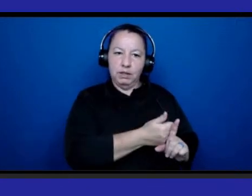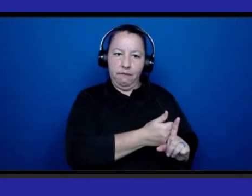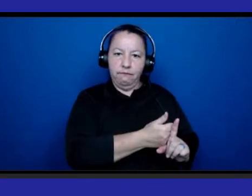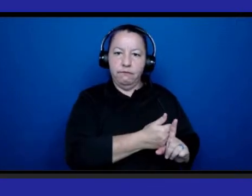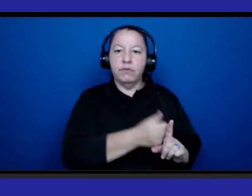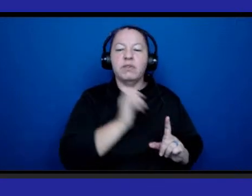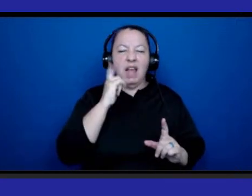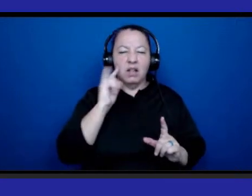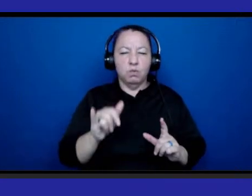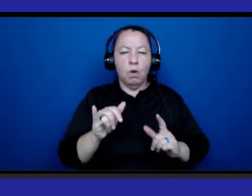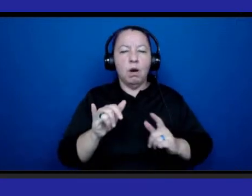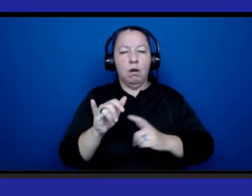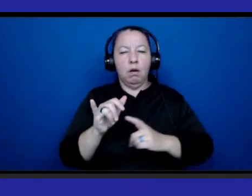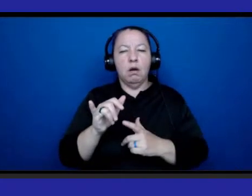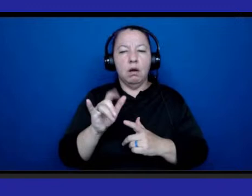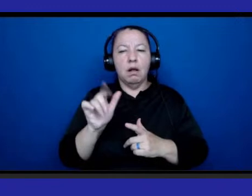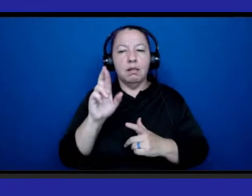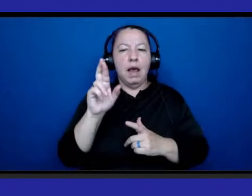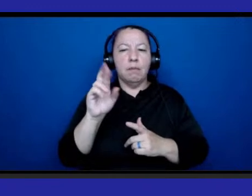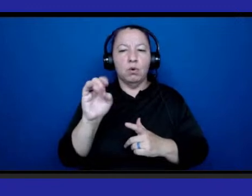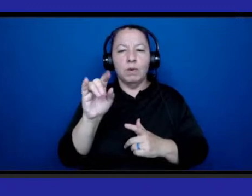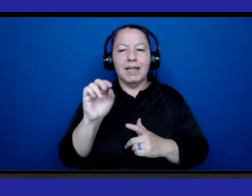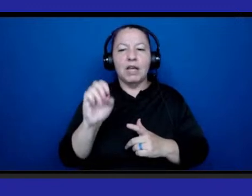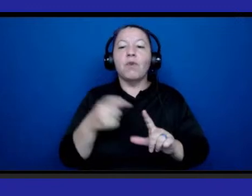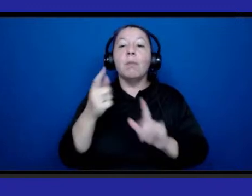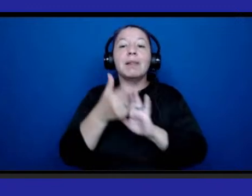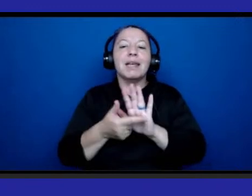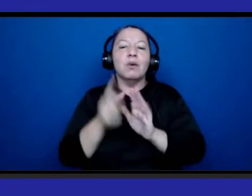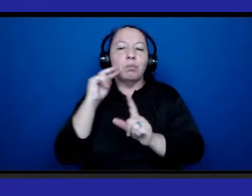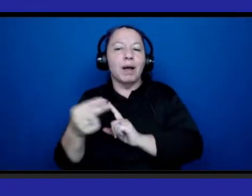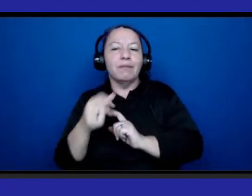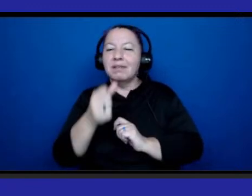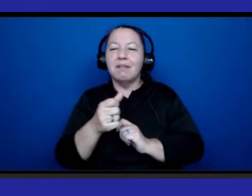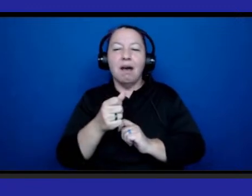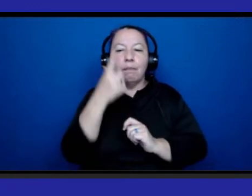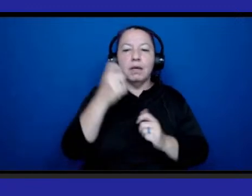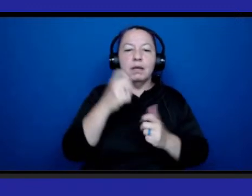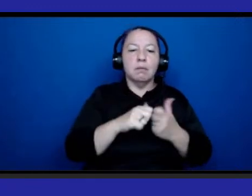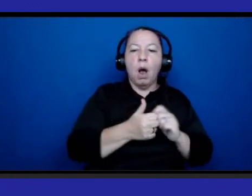come in from a legal perspective, not necessarily issues with employees.